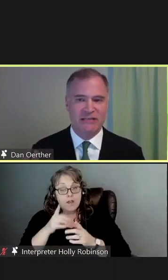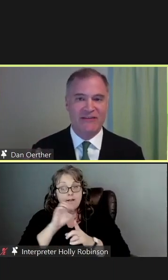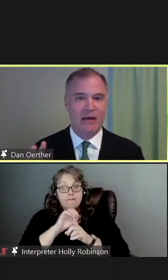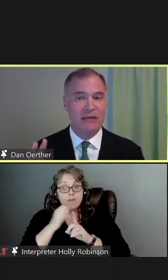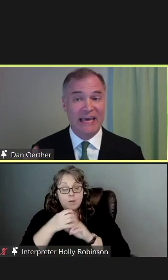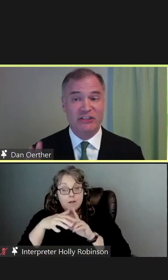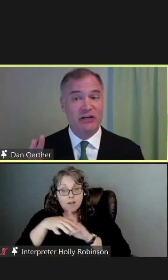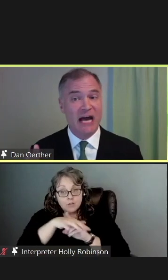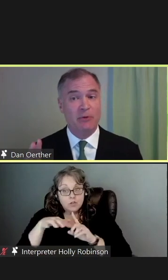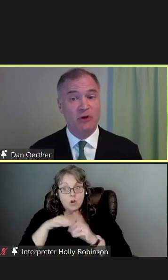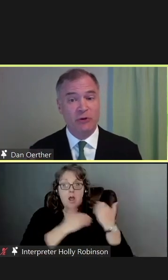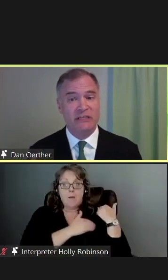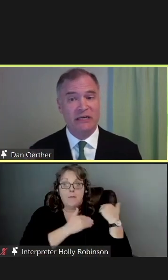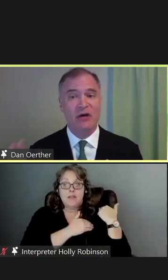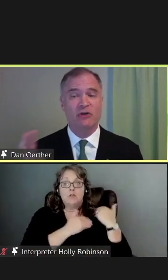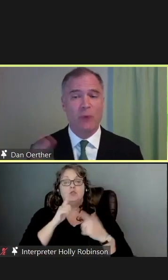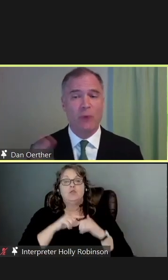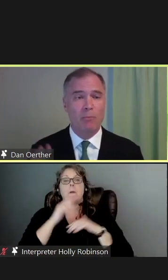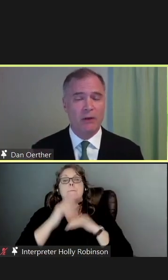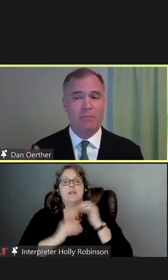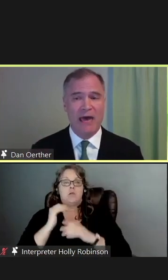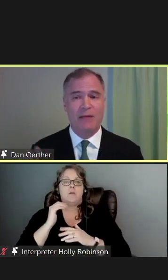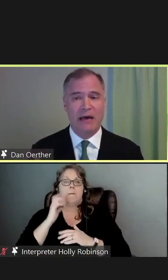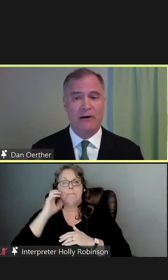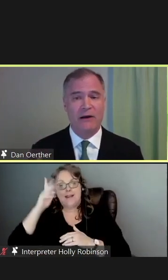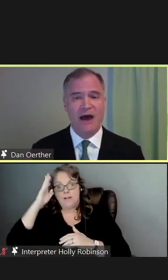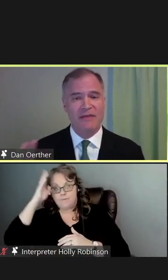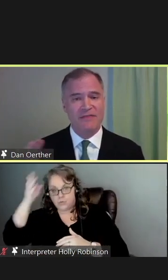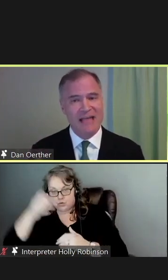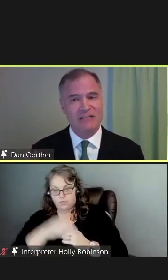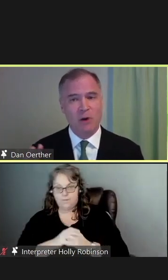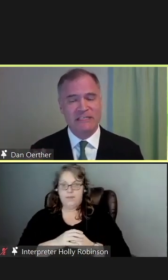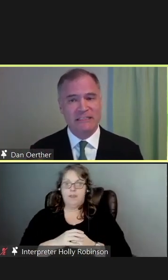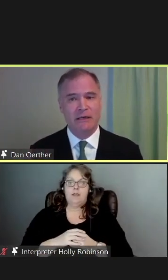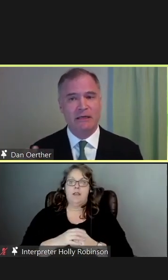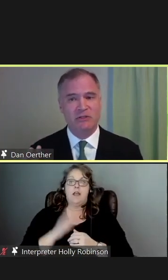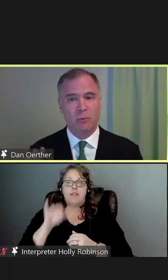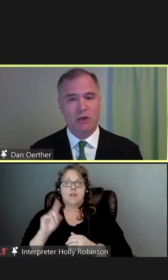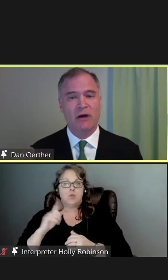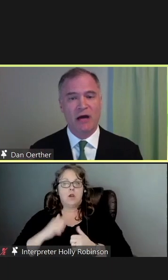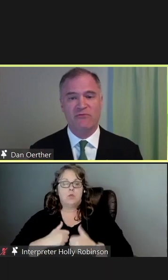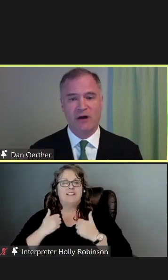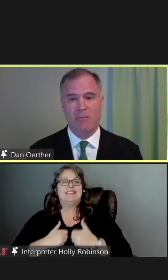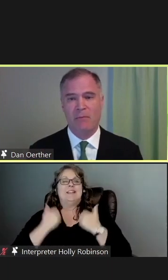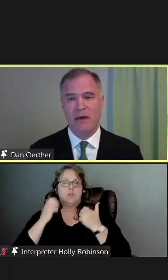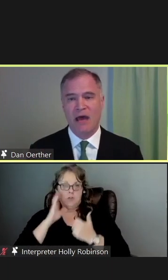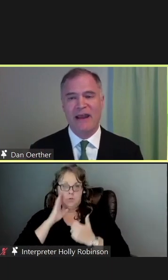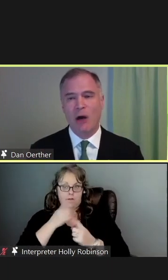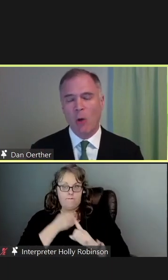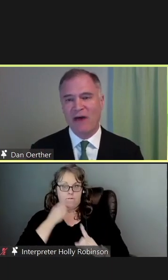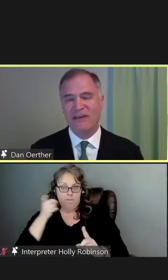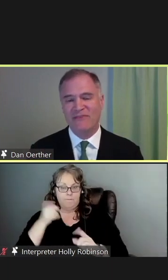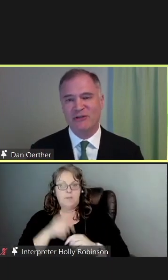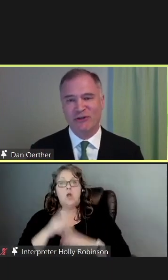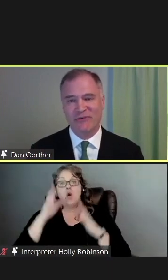have an obligation and opportunity to help build back better, and that that's where resilience will come from. And then I hope